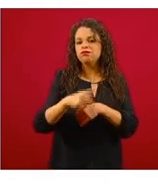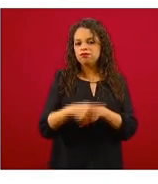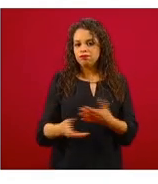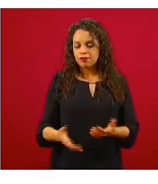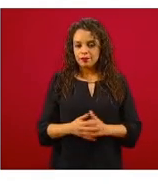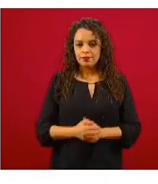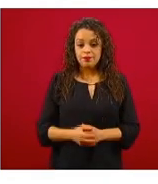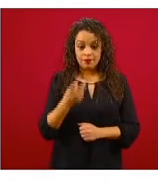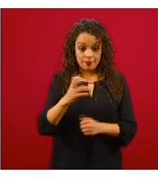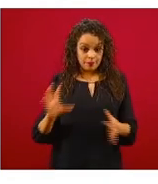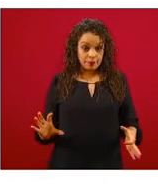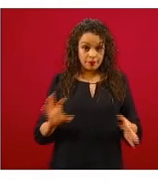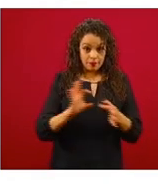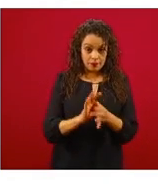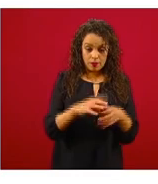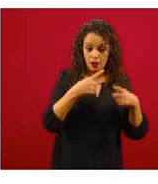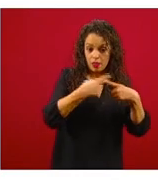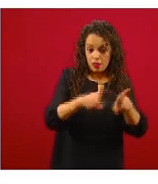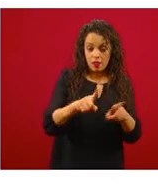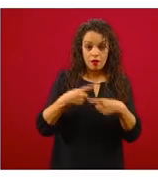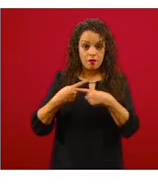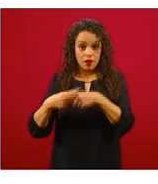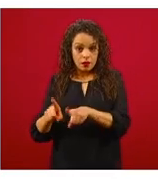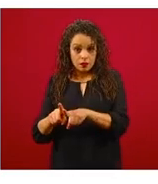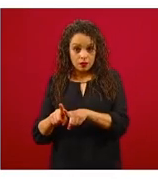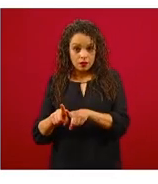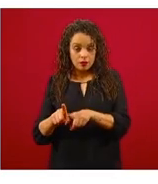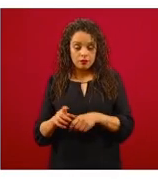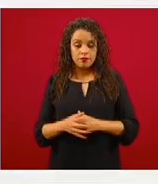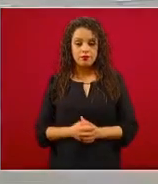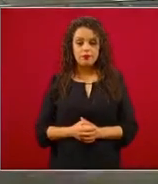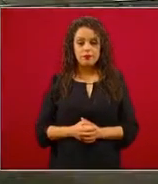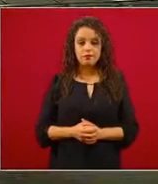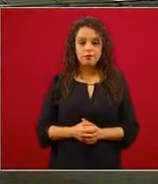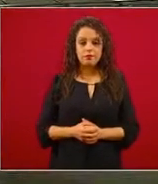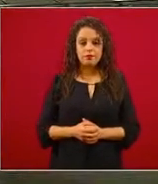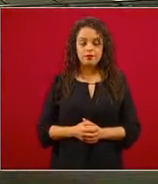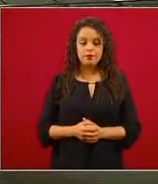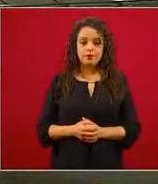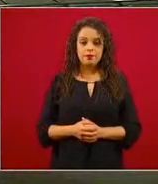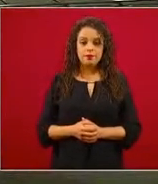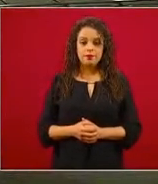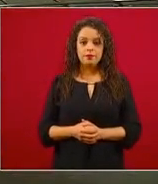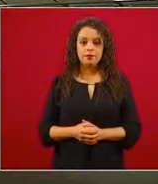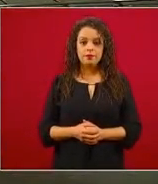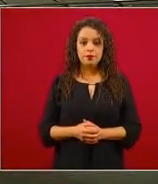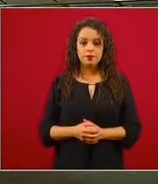related are they? How related is one variable to another one?